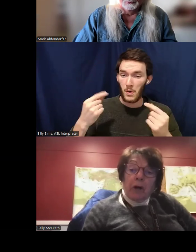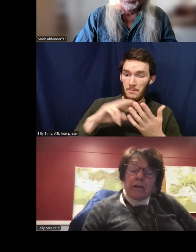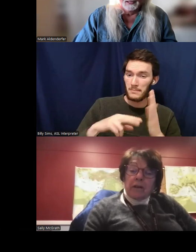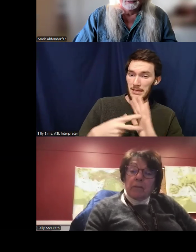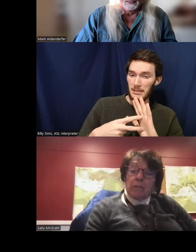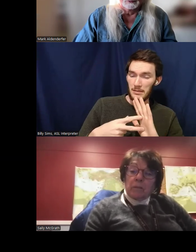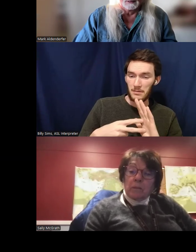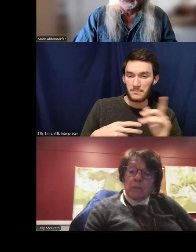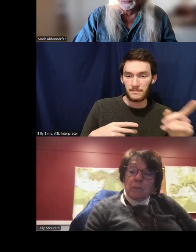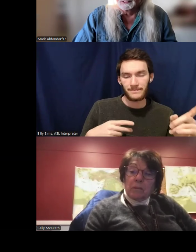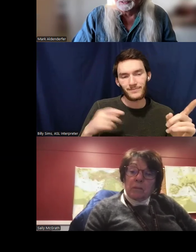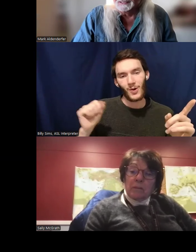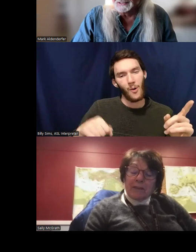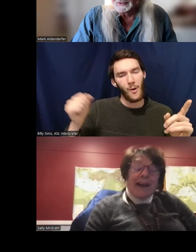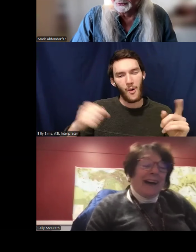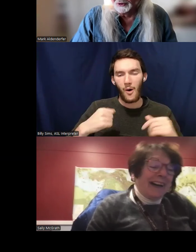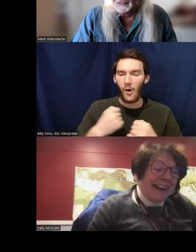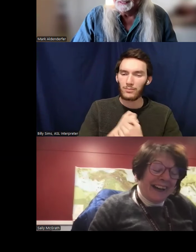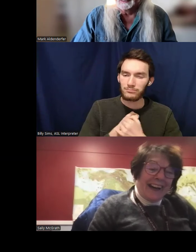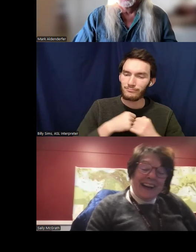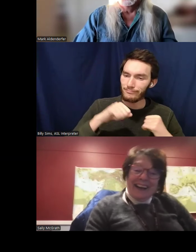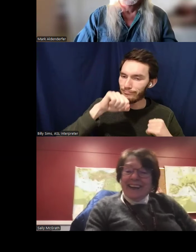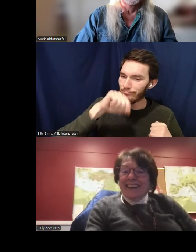the Oh, bottom? I love speculation, and yes, there are.